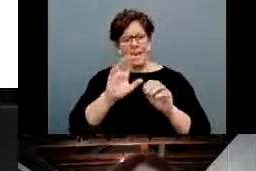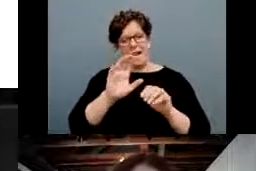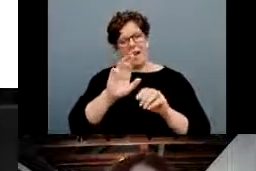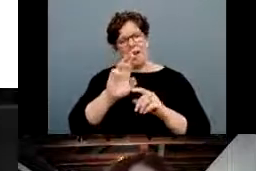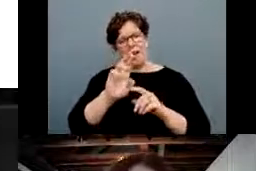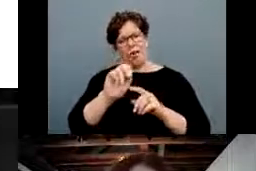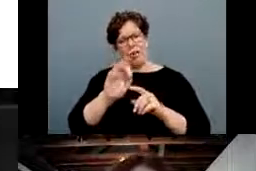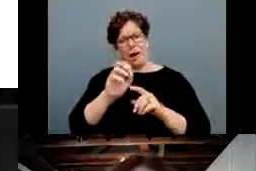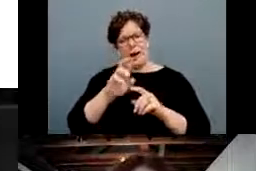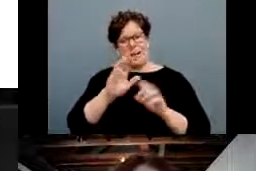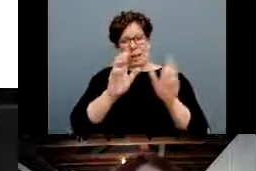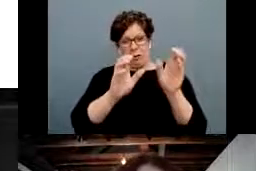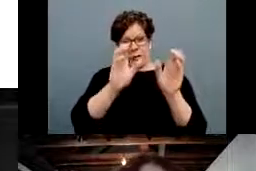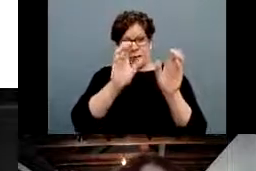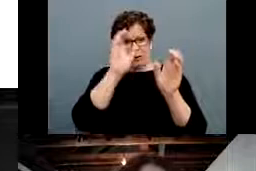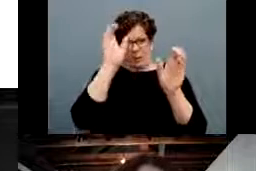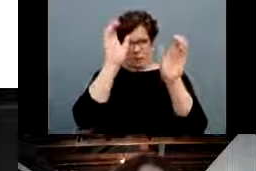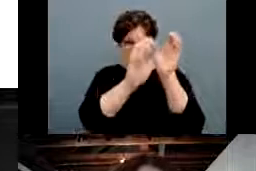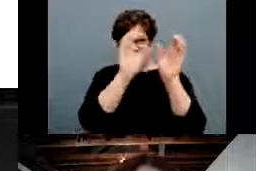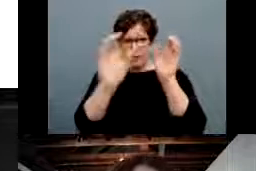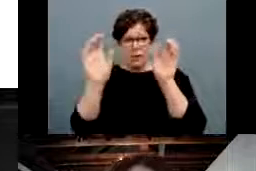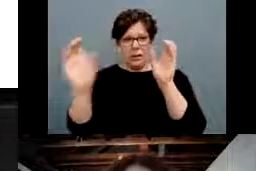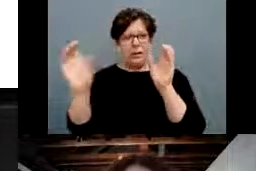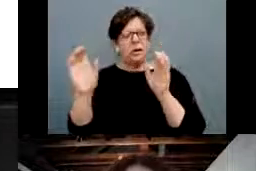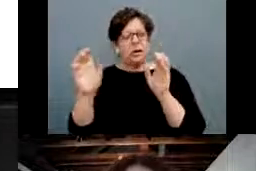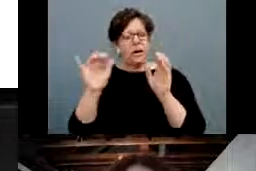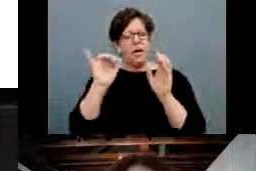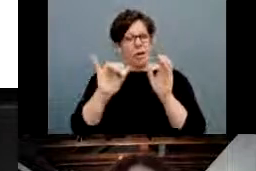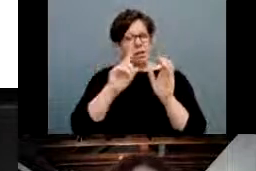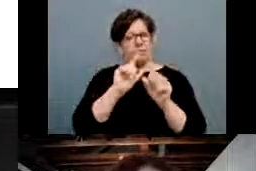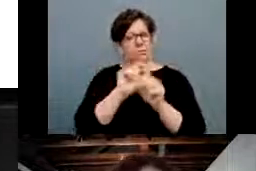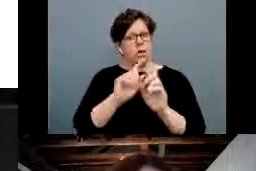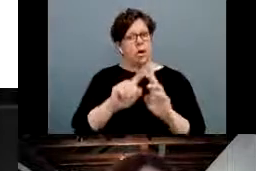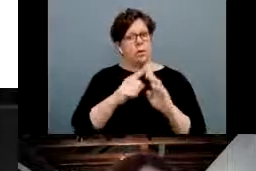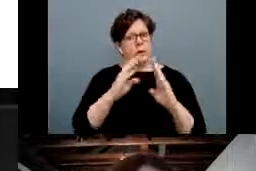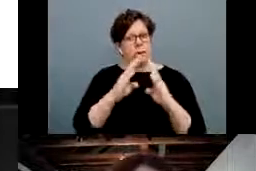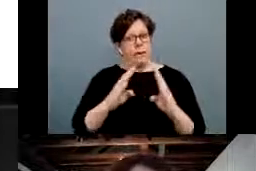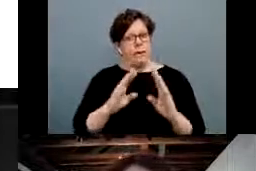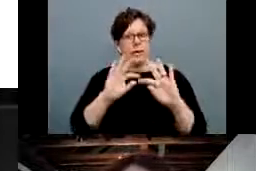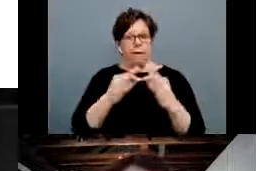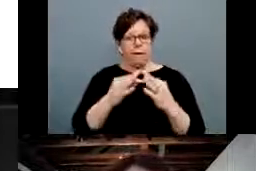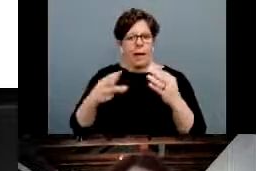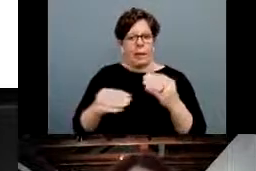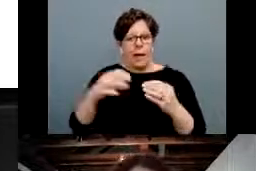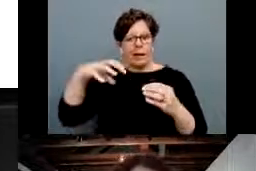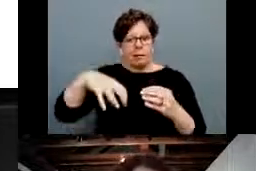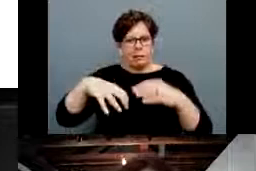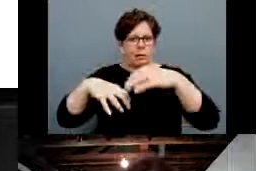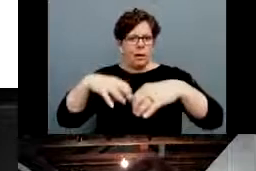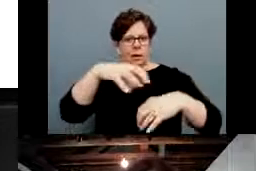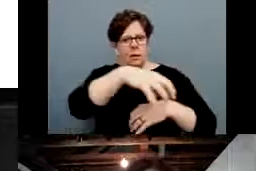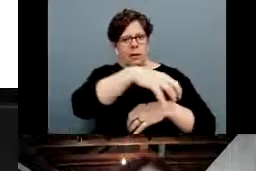these images that show the building's changes throughout the decades as the family added on to accommodate their needs. So